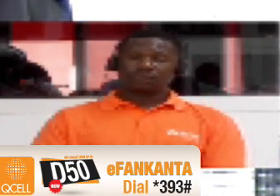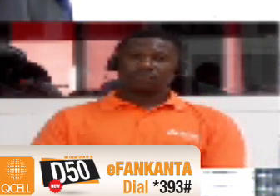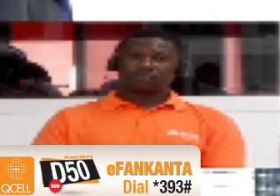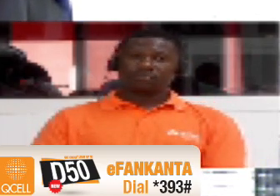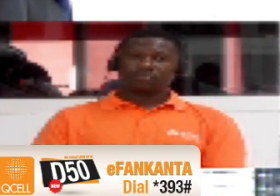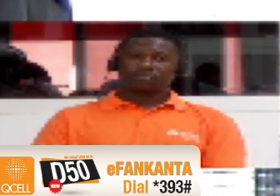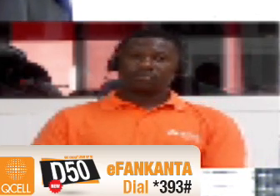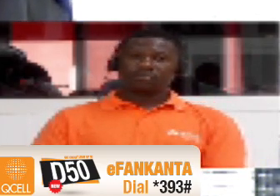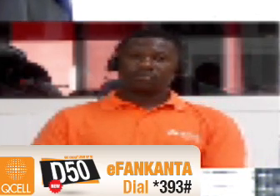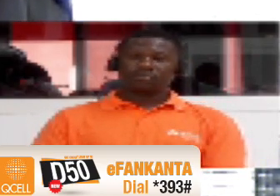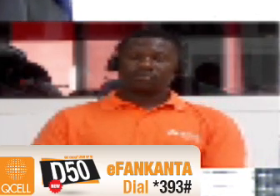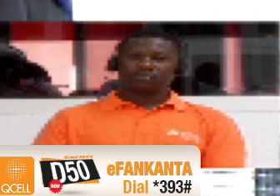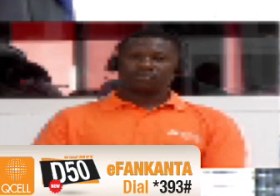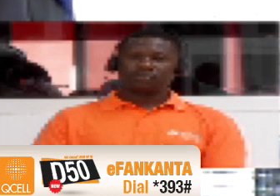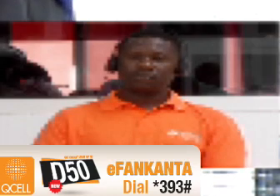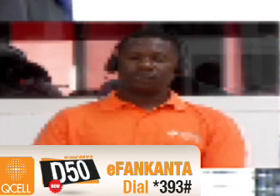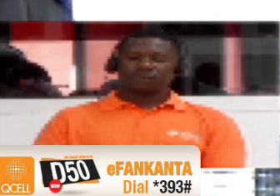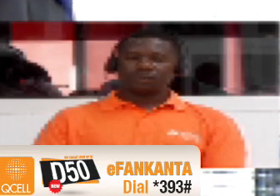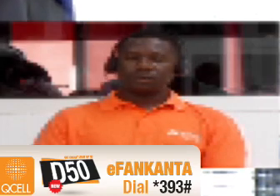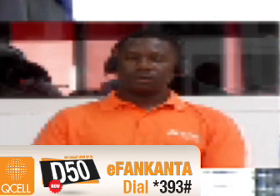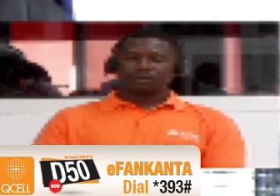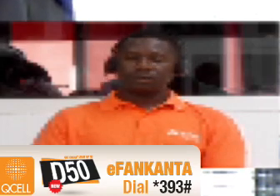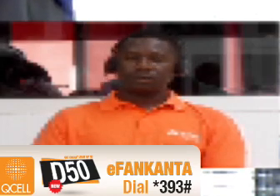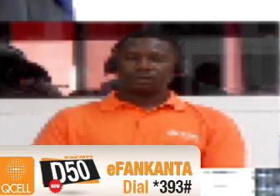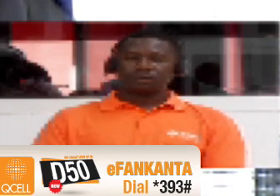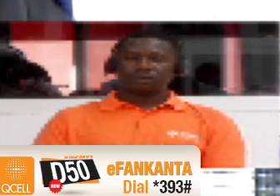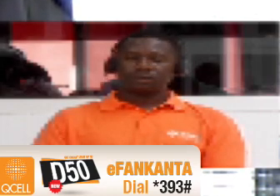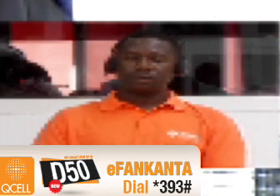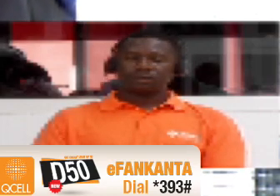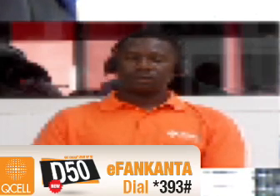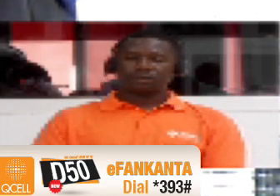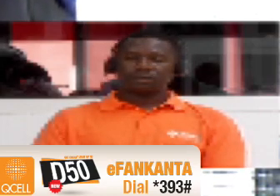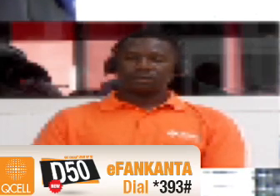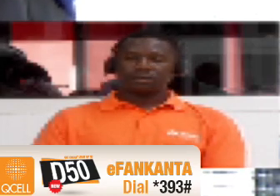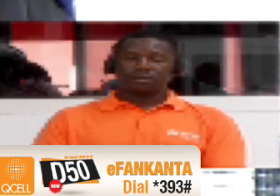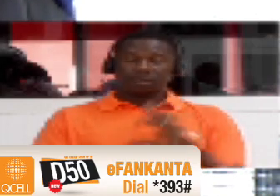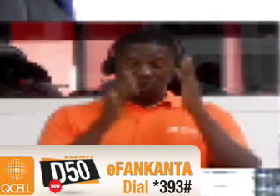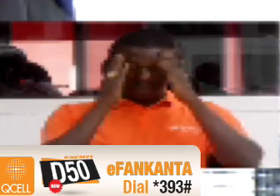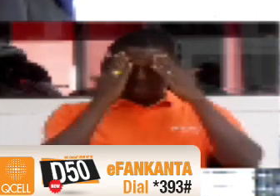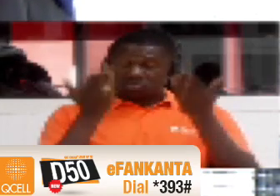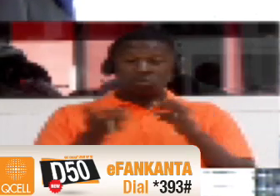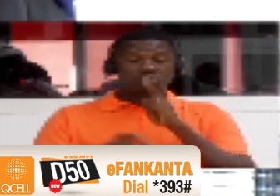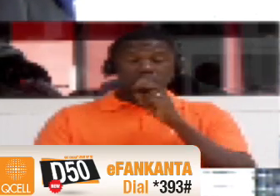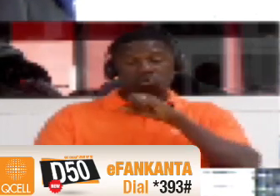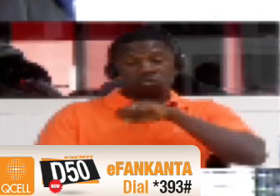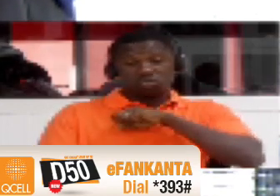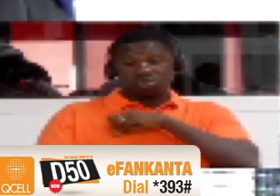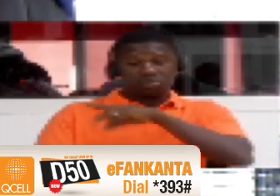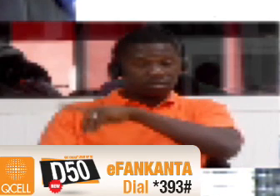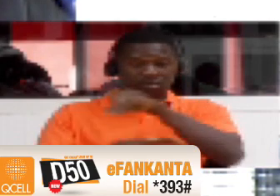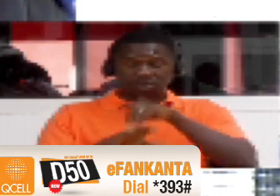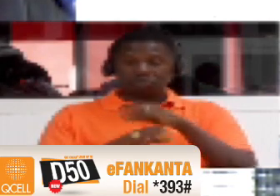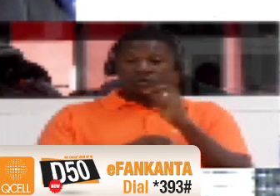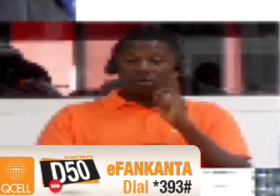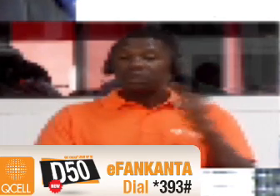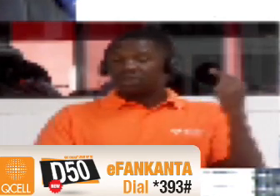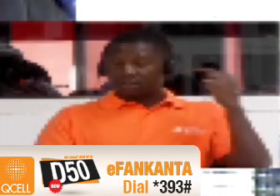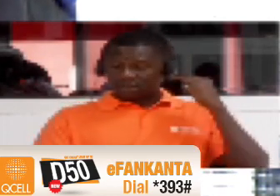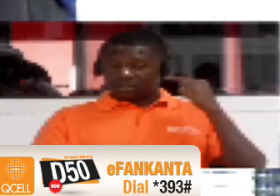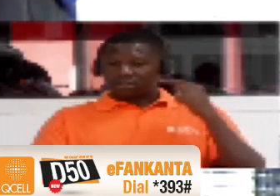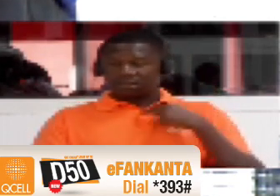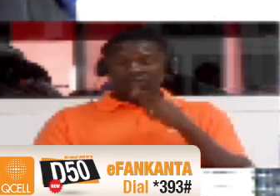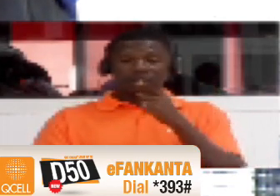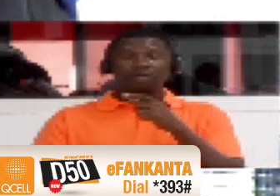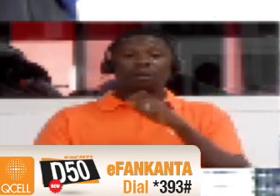wota mo ikafai for bay. I don't know. Only nga tolom bay lela. I don't know who owns the place, but what I used to hear